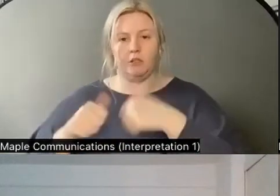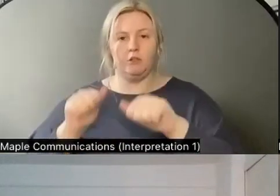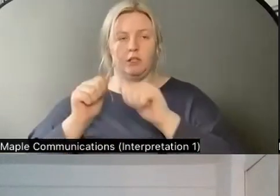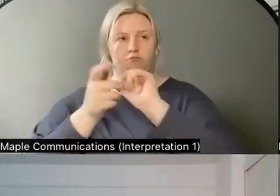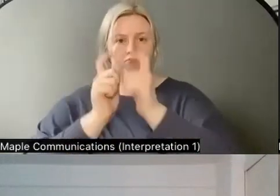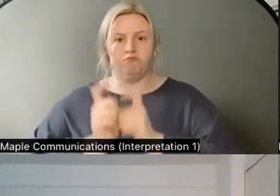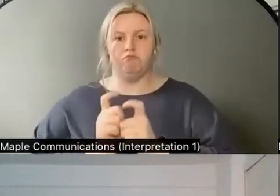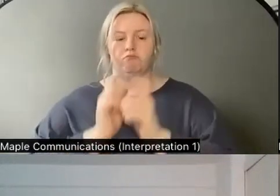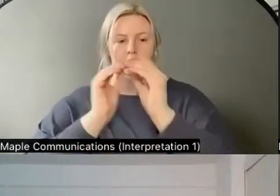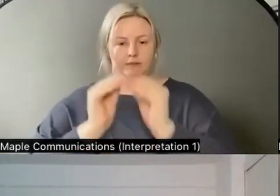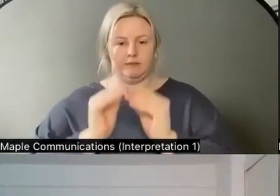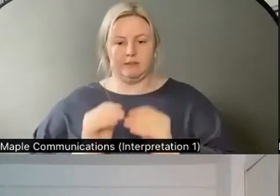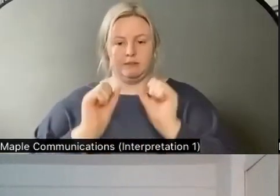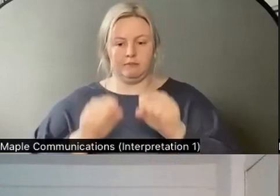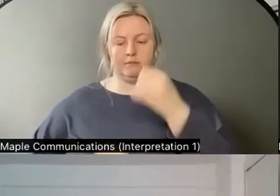if we